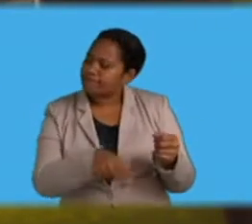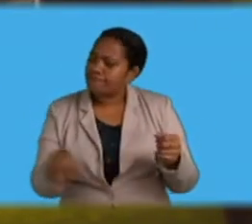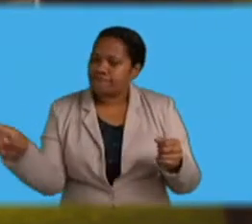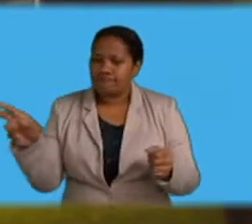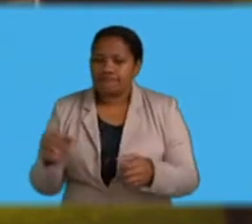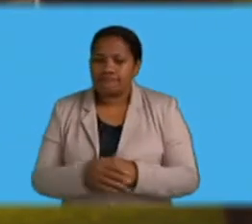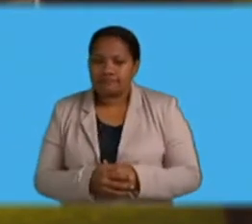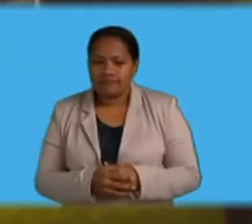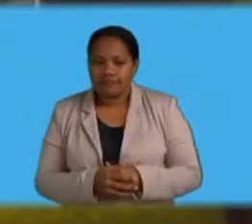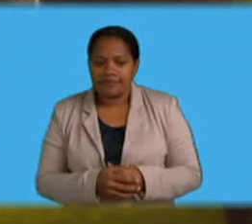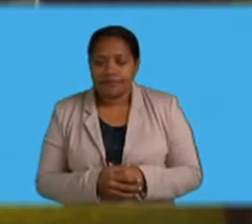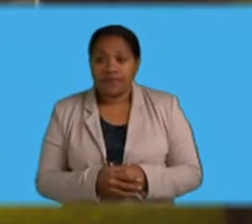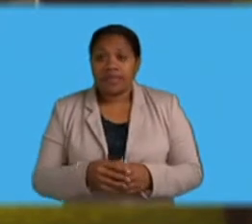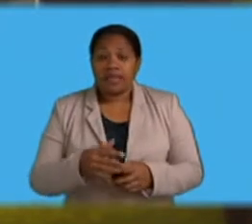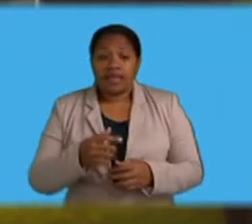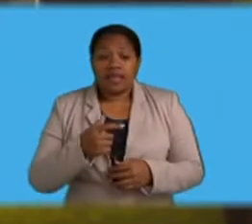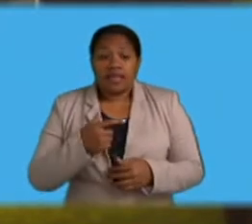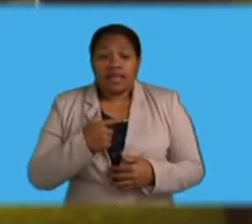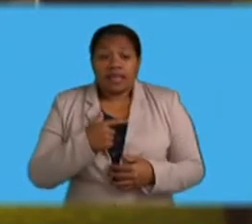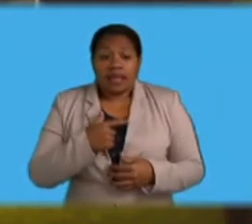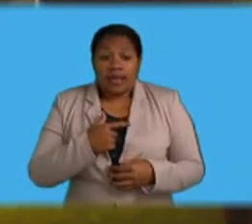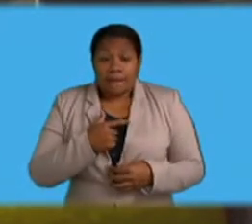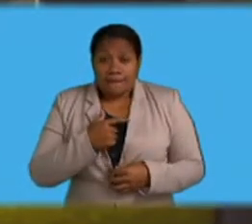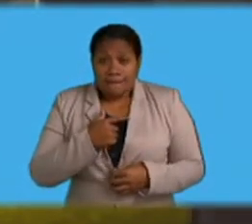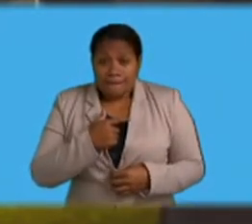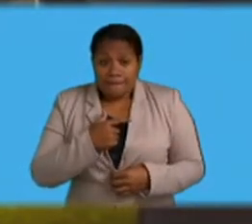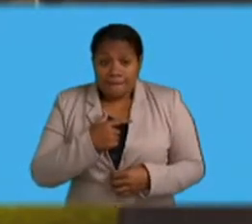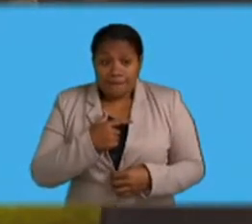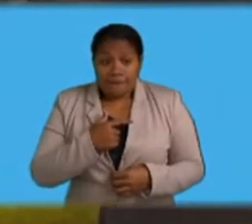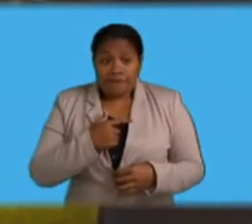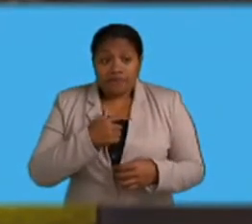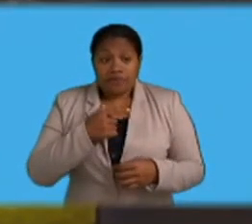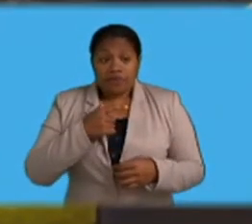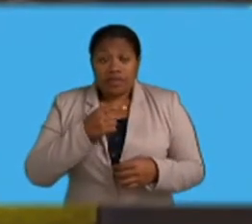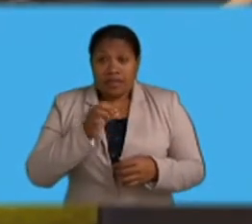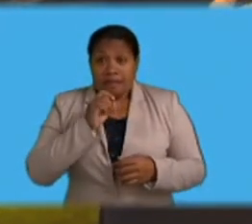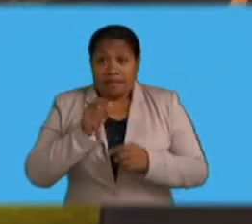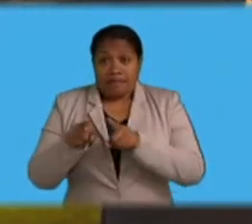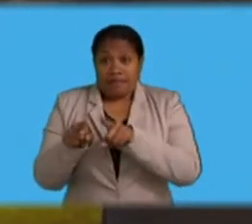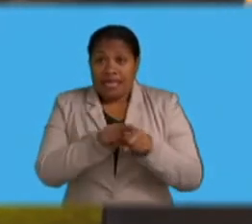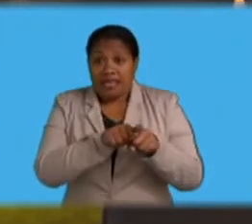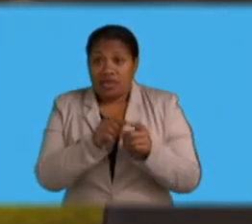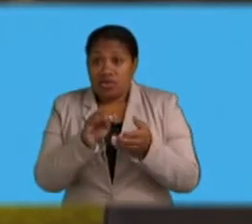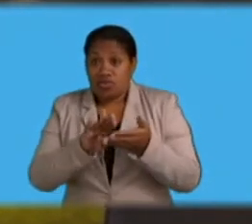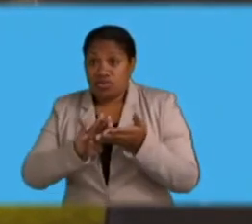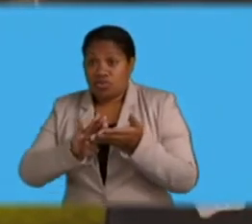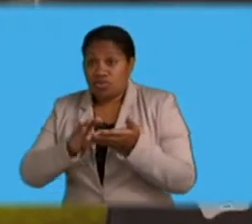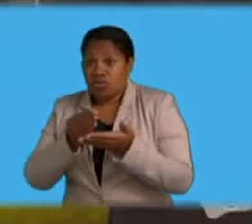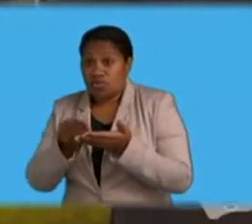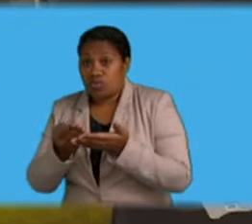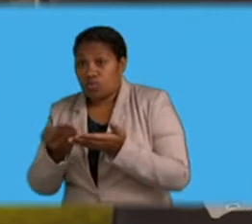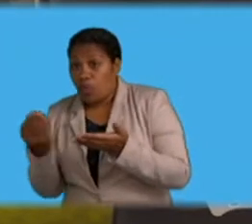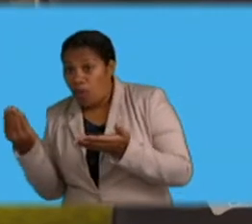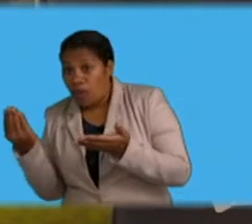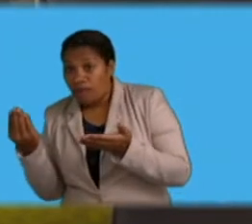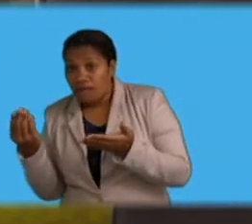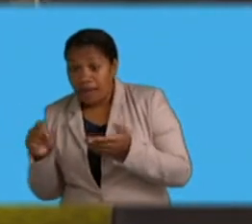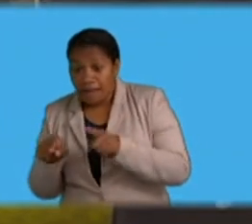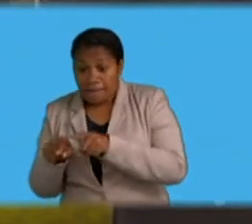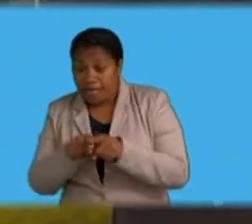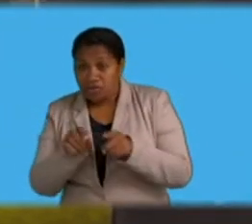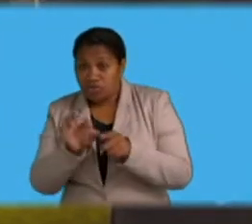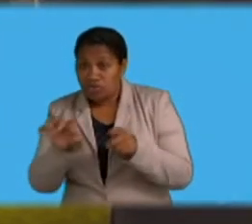mean you're still on full pay. Until the matter is referred to the Public Service Disciplinary Tribunal. That's